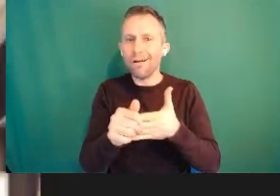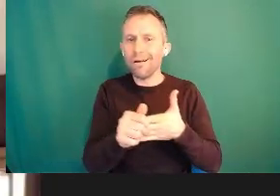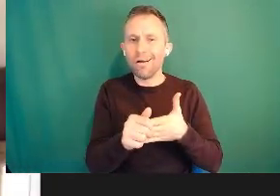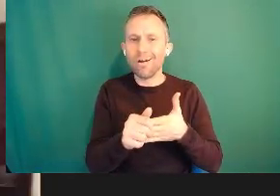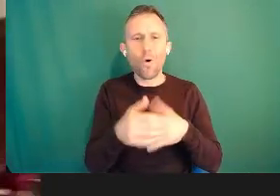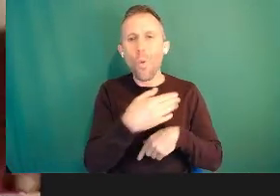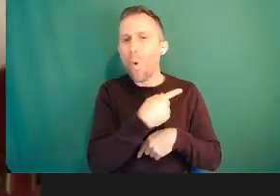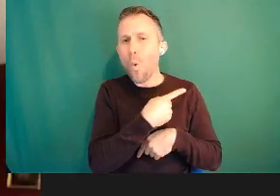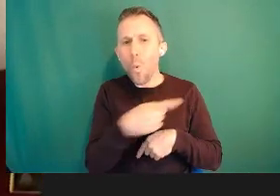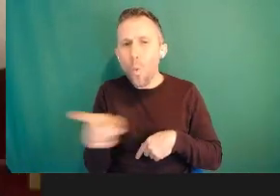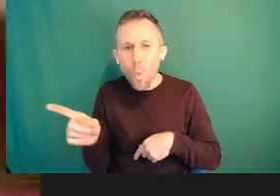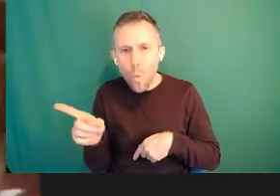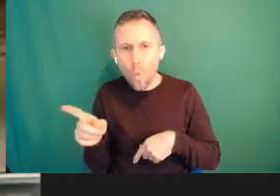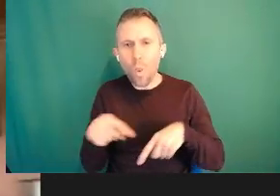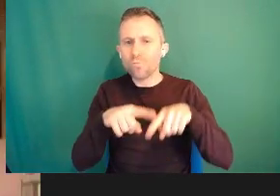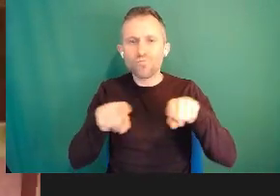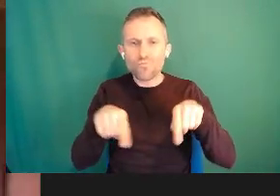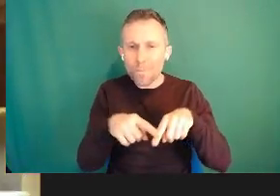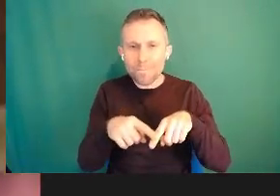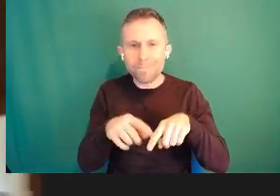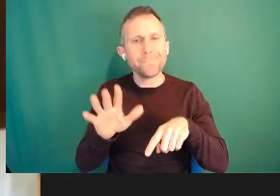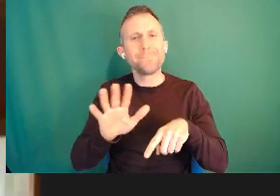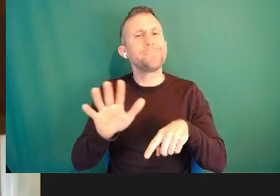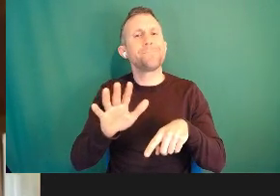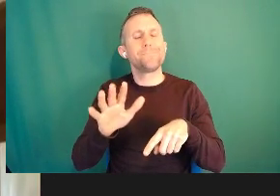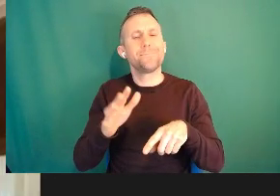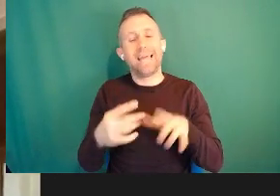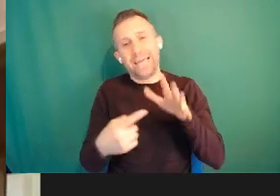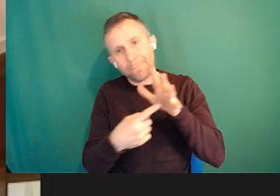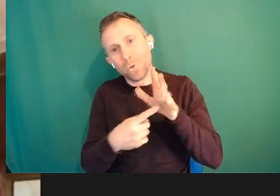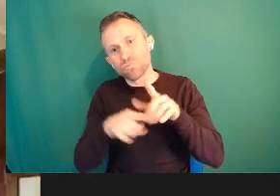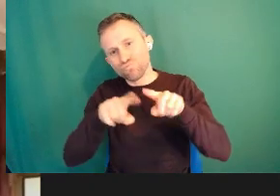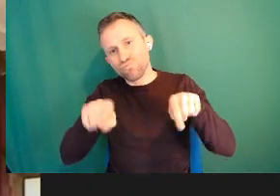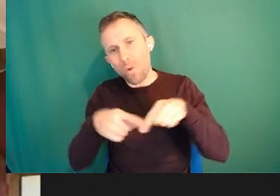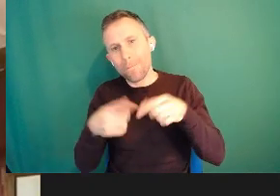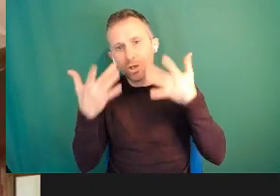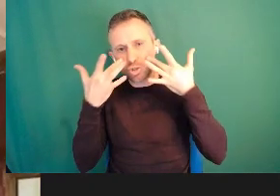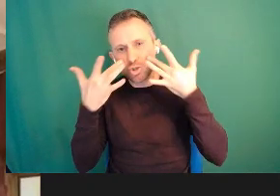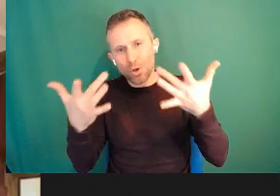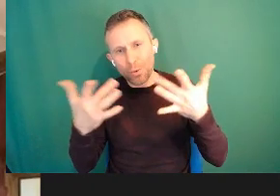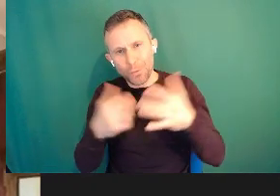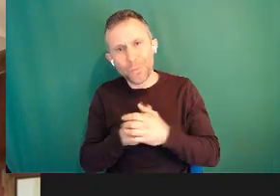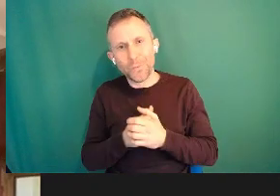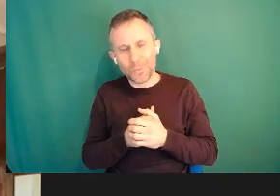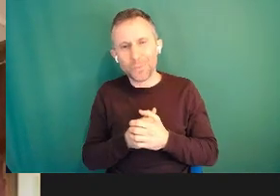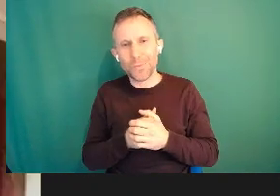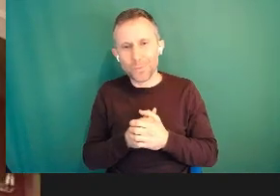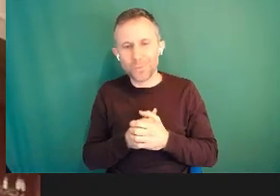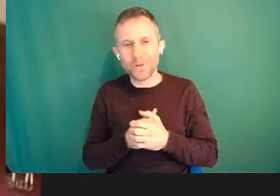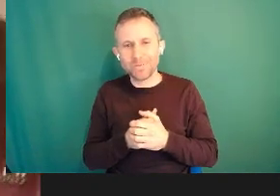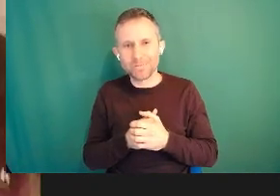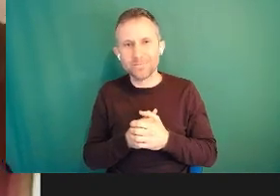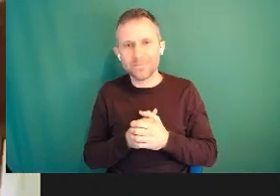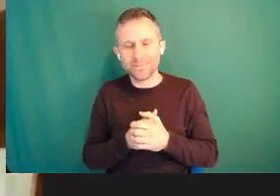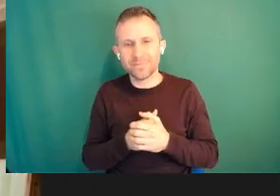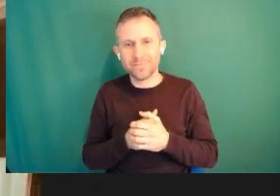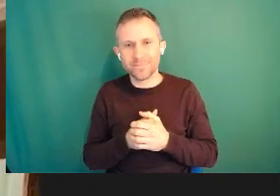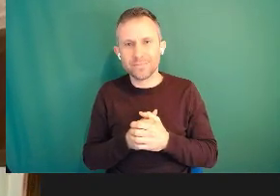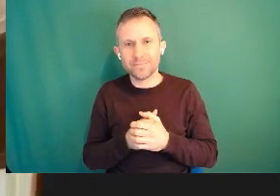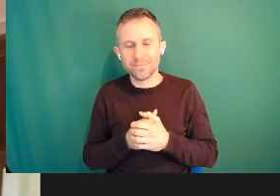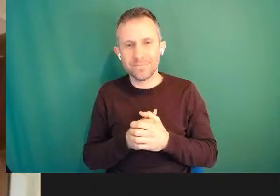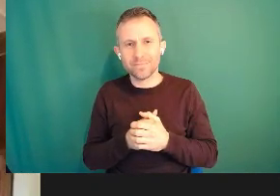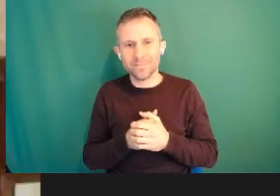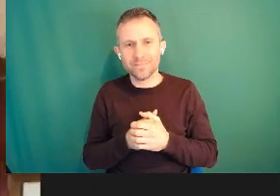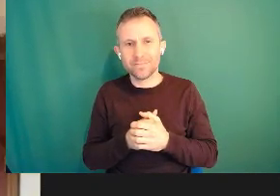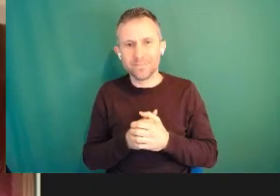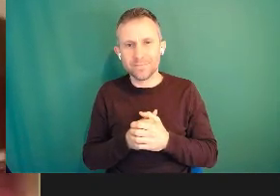anywhere between an hour and a half to 2 hours, where we look at we look at far more space and we give